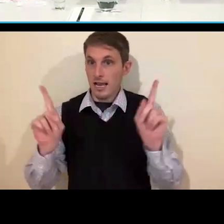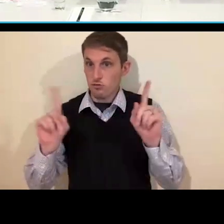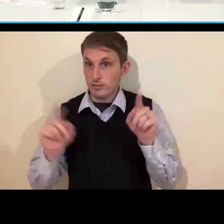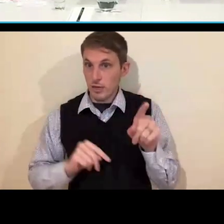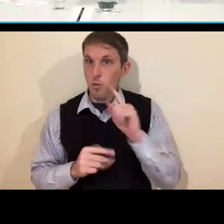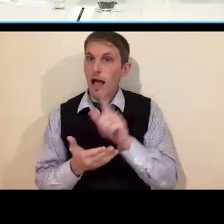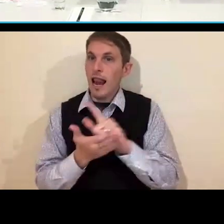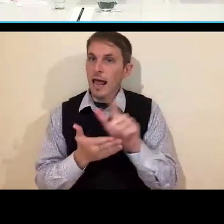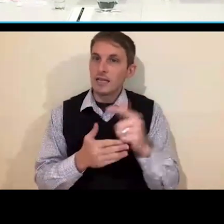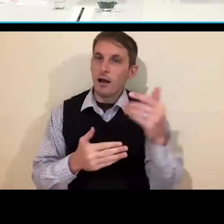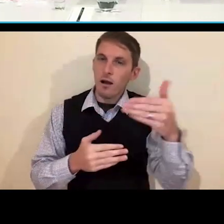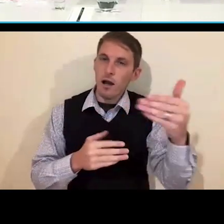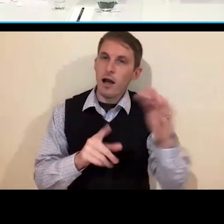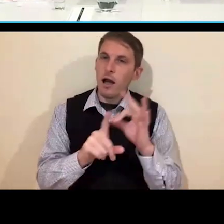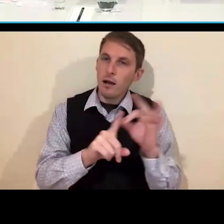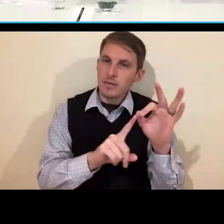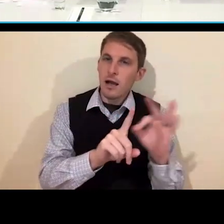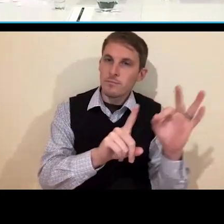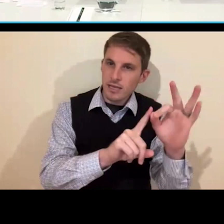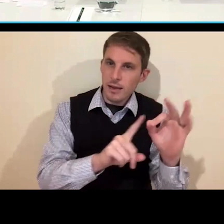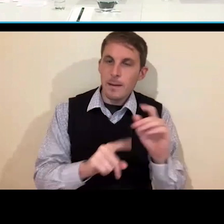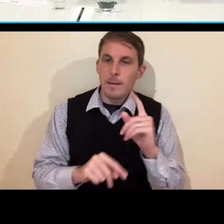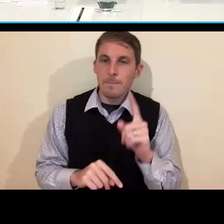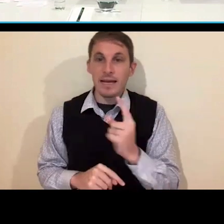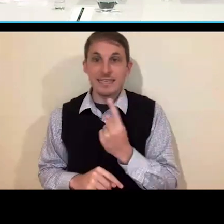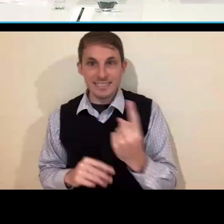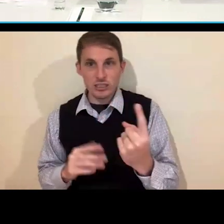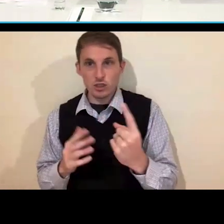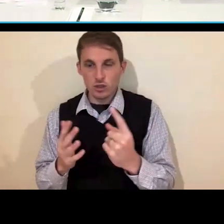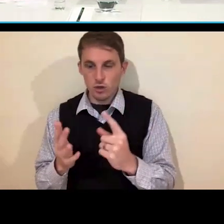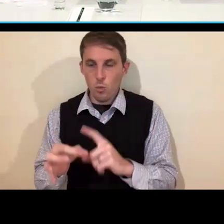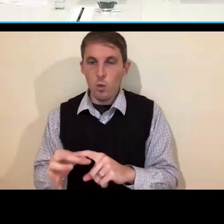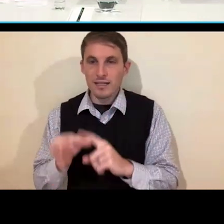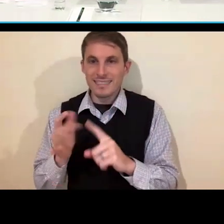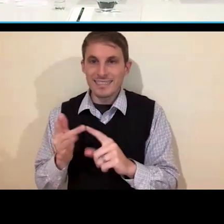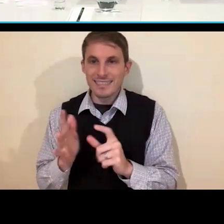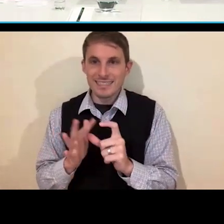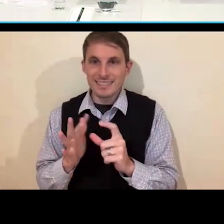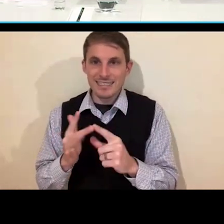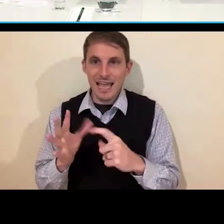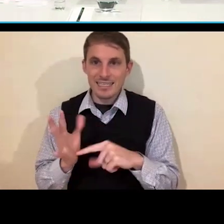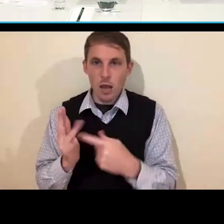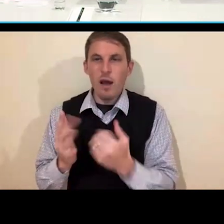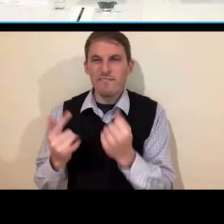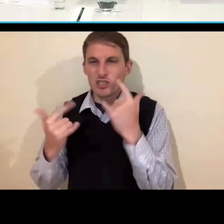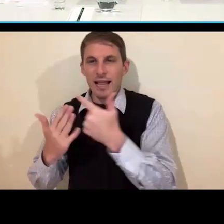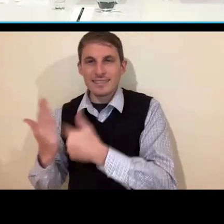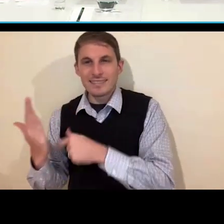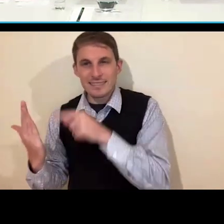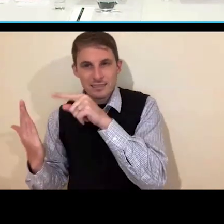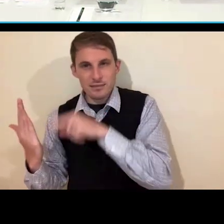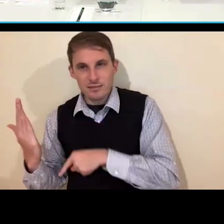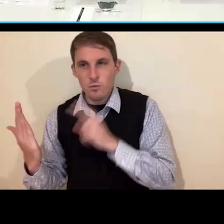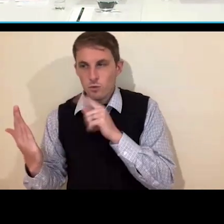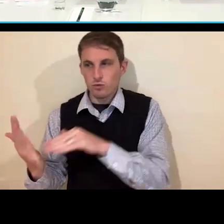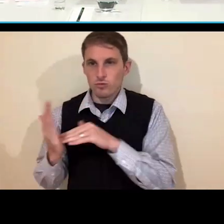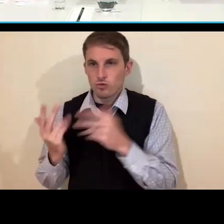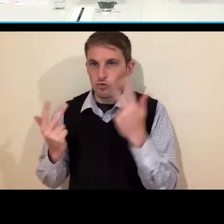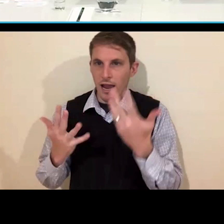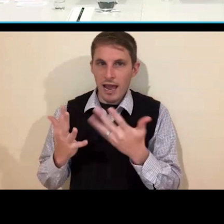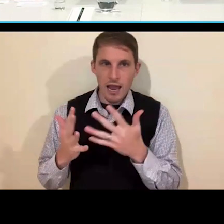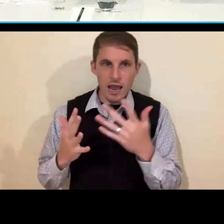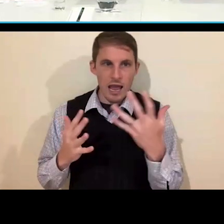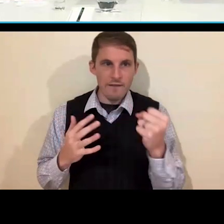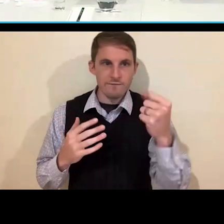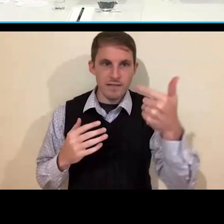further refinements, but there will be each quality indicator, and you'll have a really helpful checklist that will show, again, how you're progressing through your